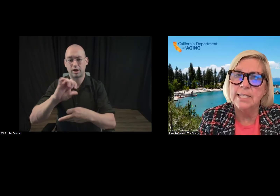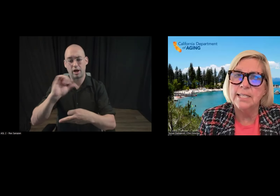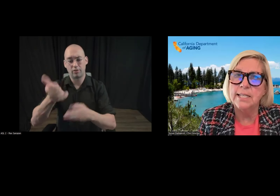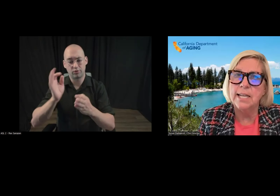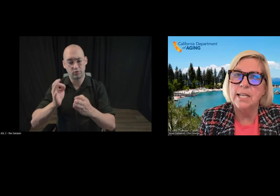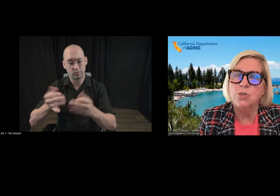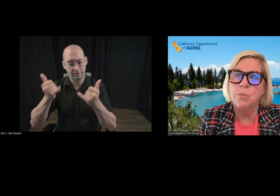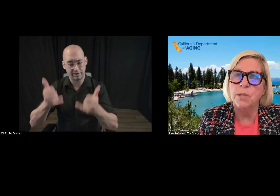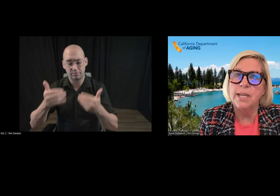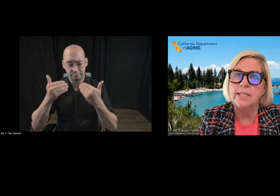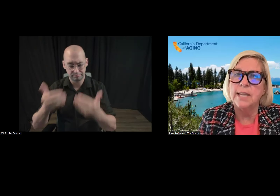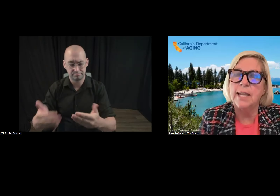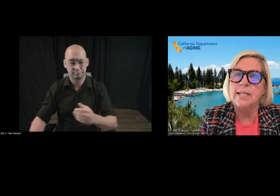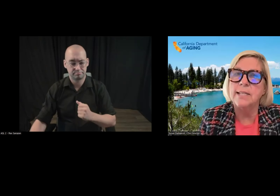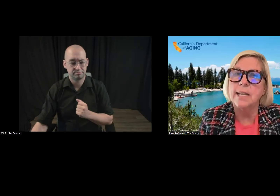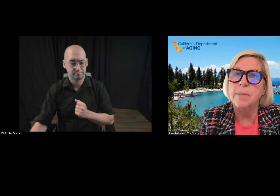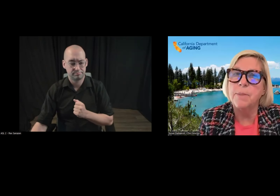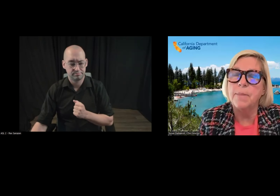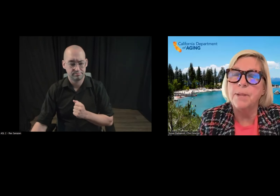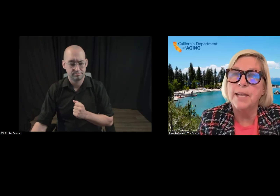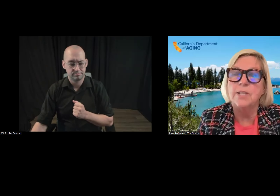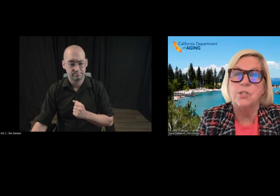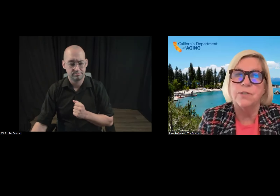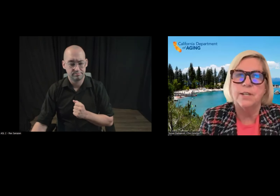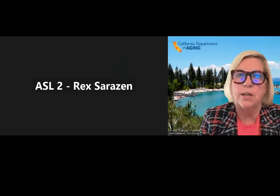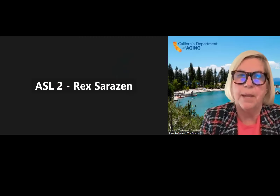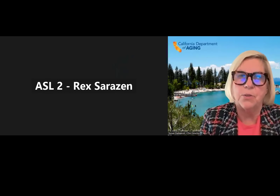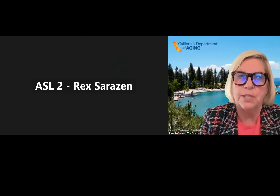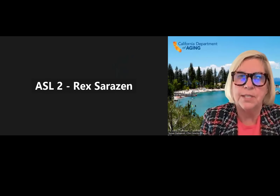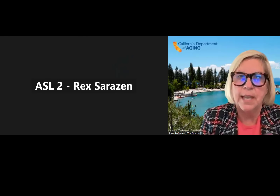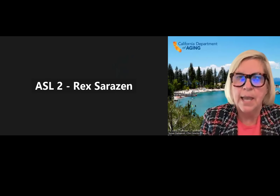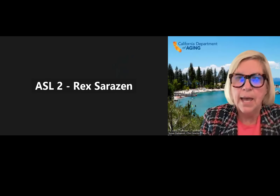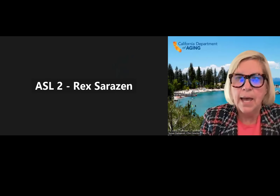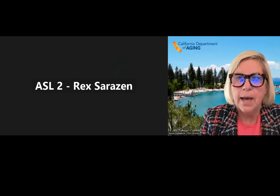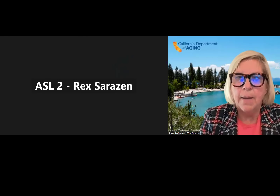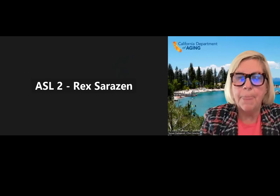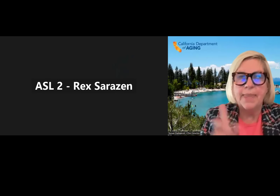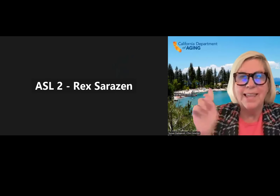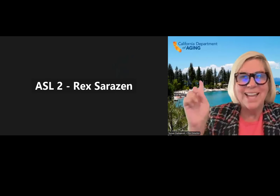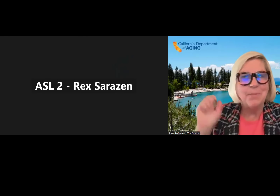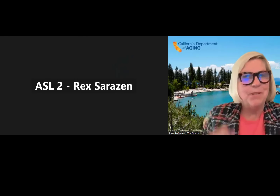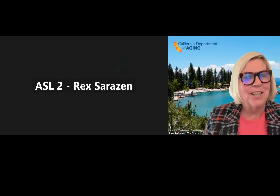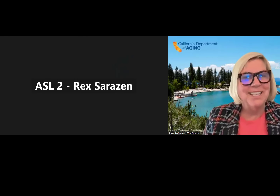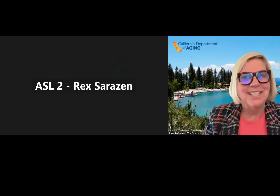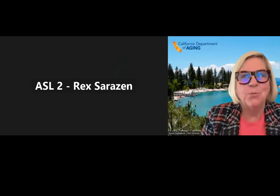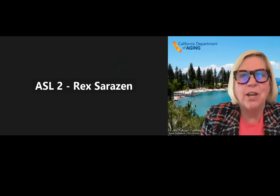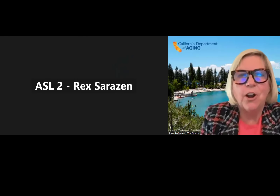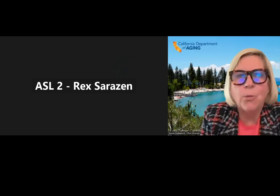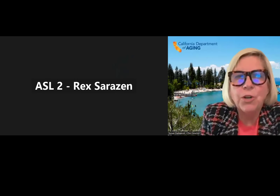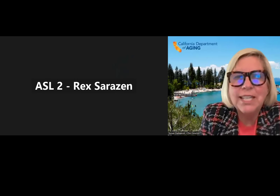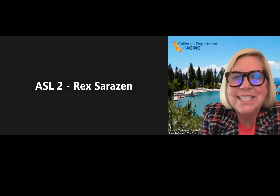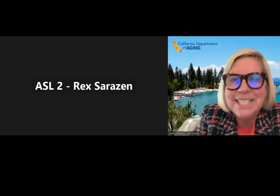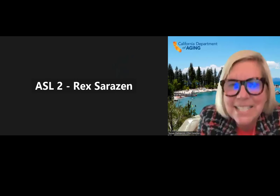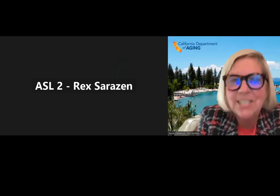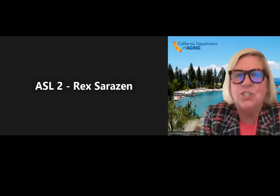and de-designating AAAs and setting planning and service area boundaries. Last but not least, we